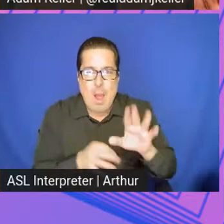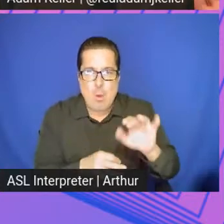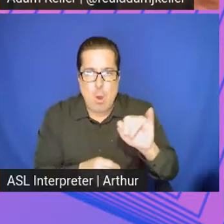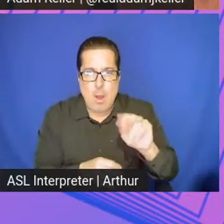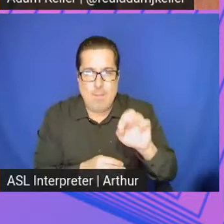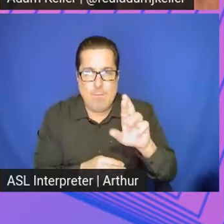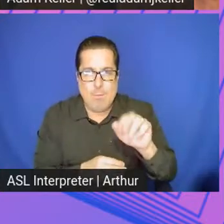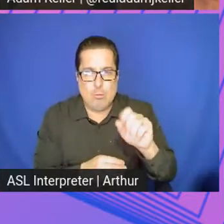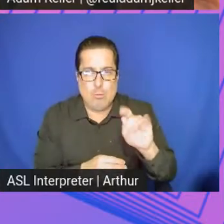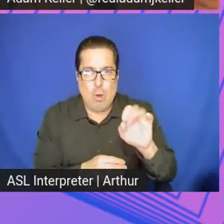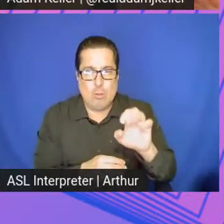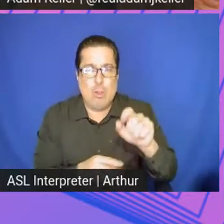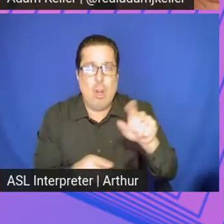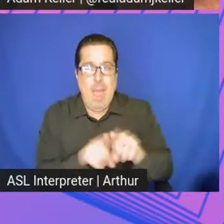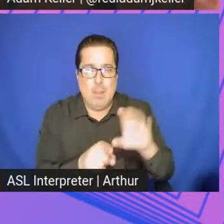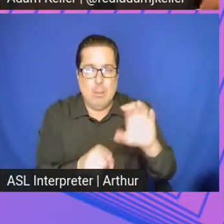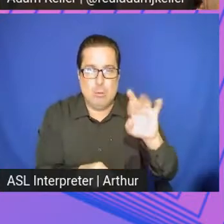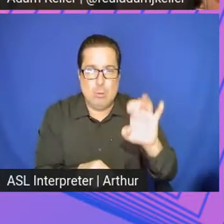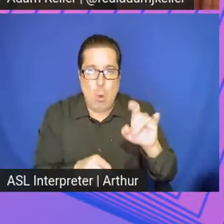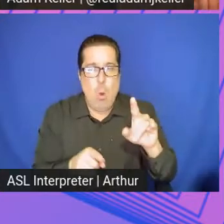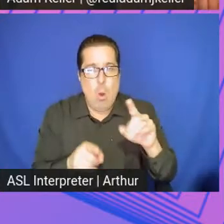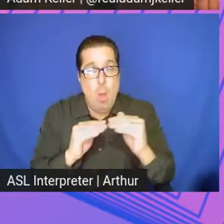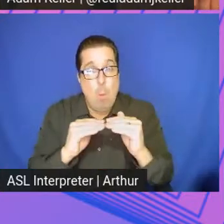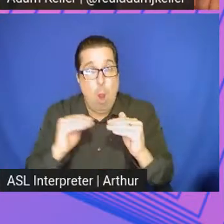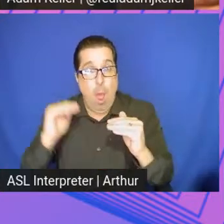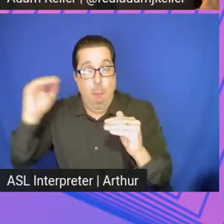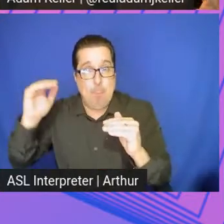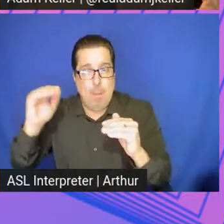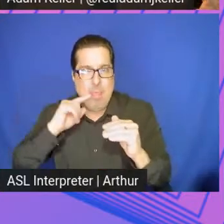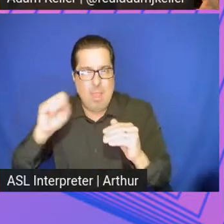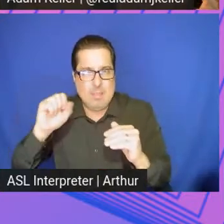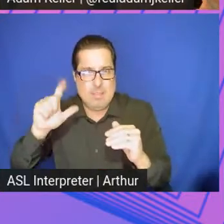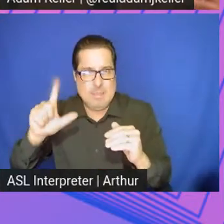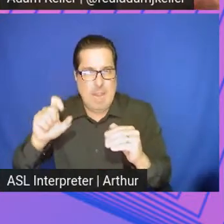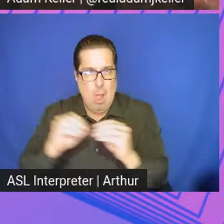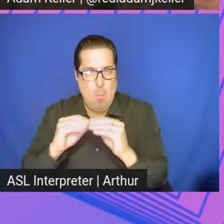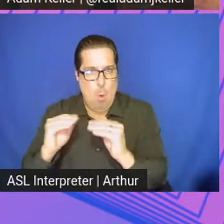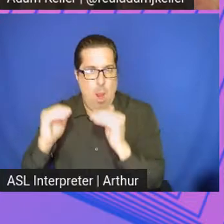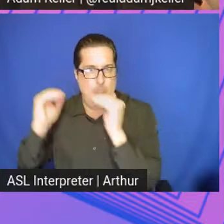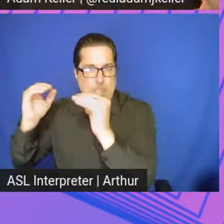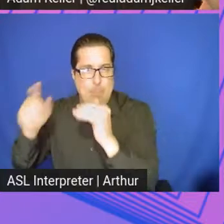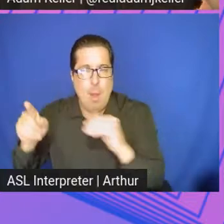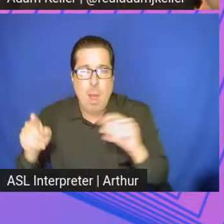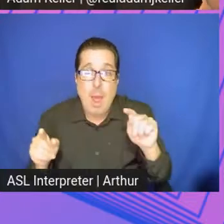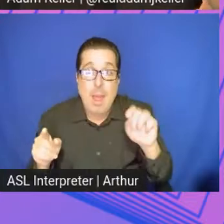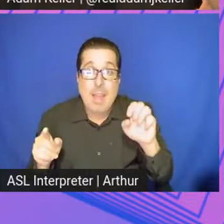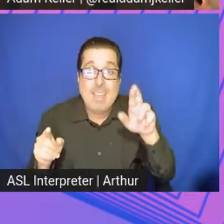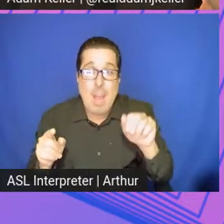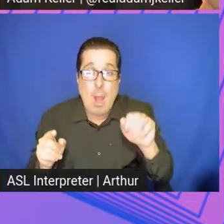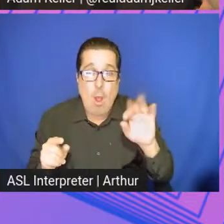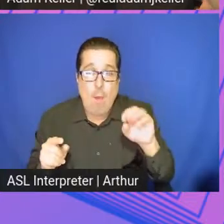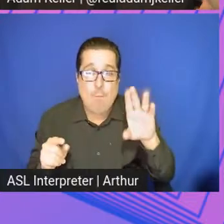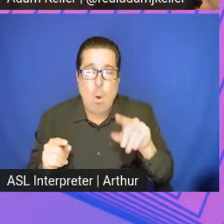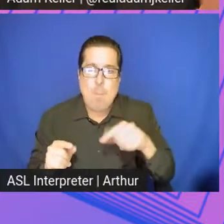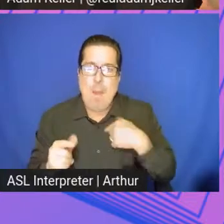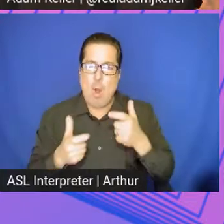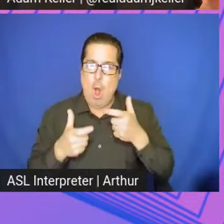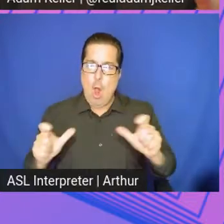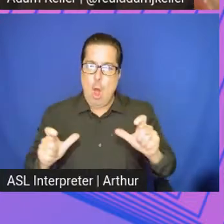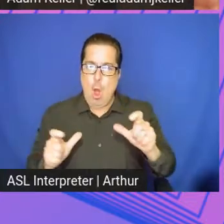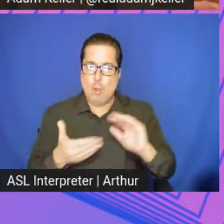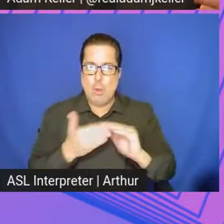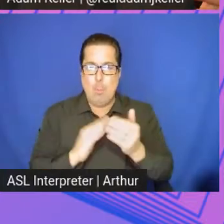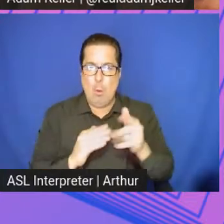bit further up the scale here, and there's a reason for that. Terraform has a large community, open